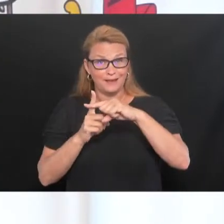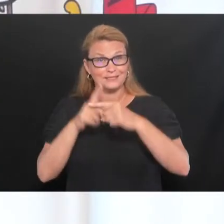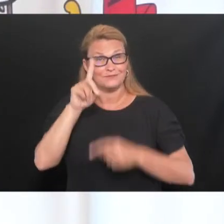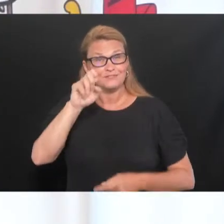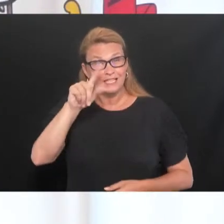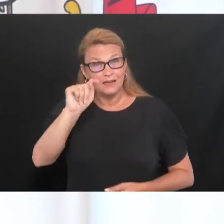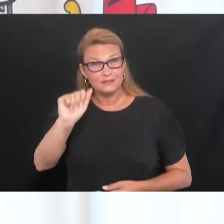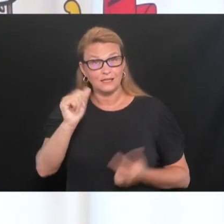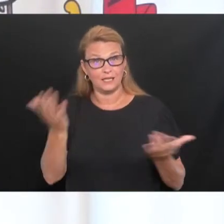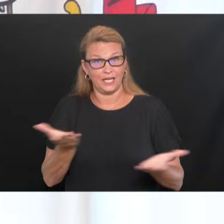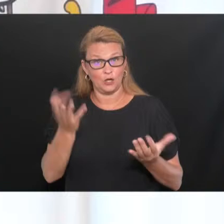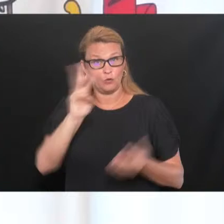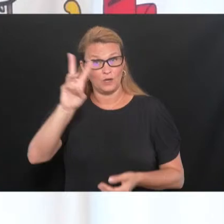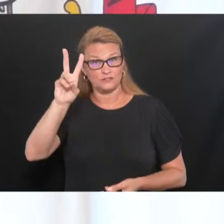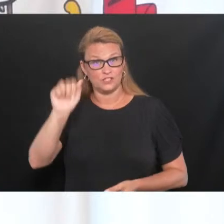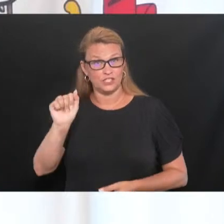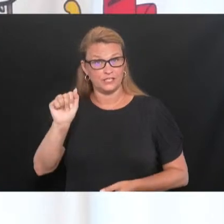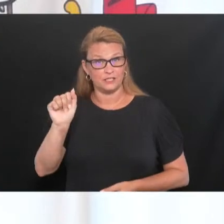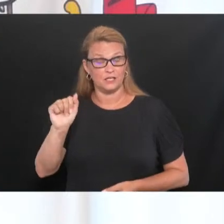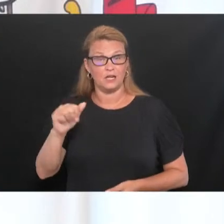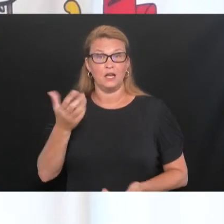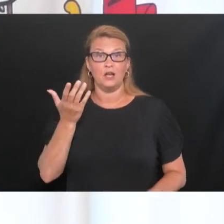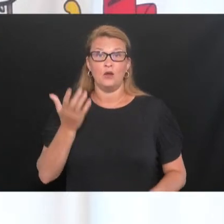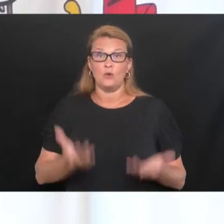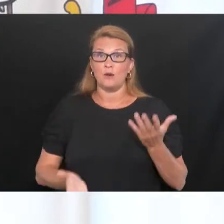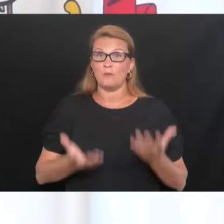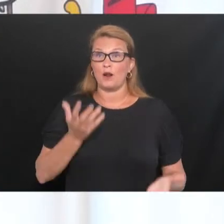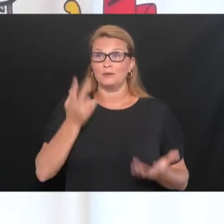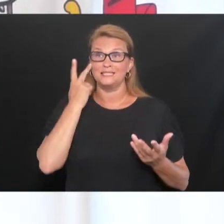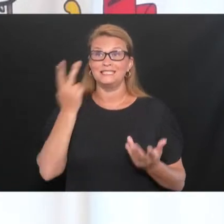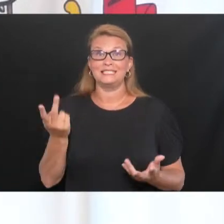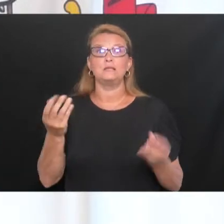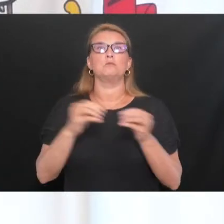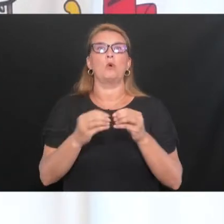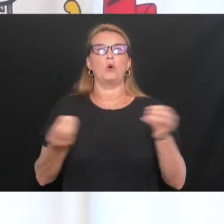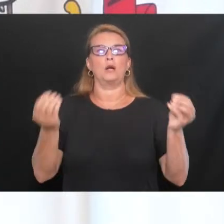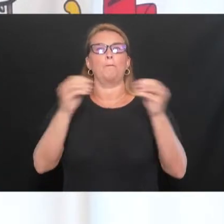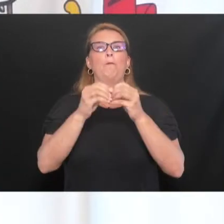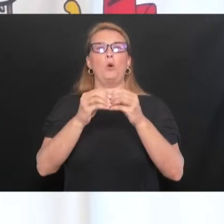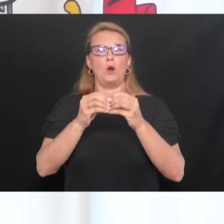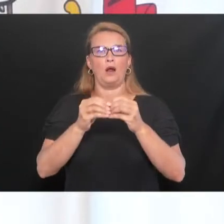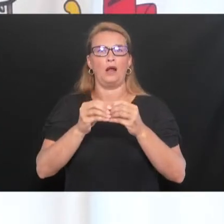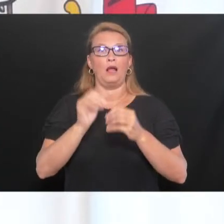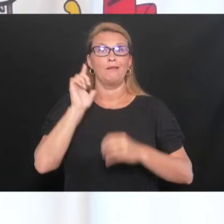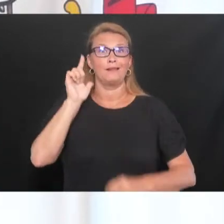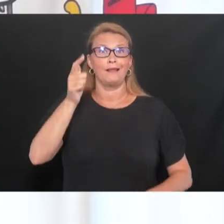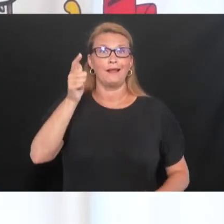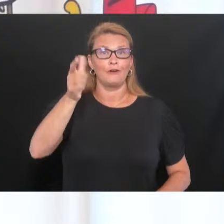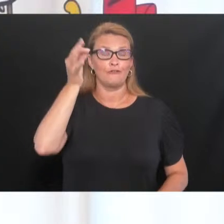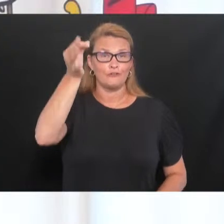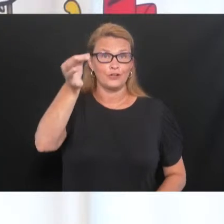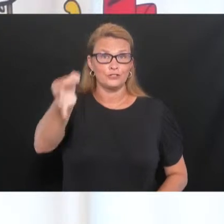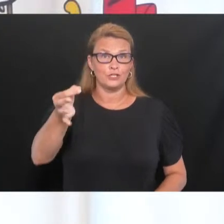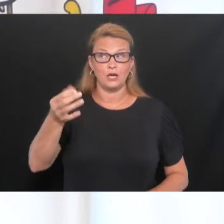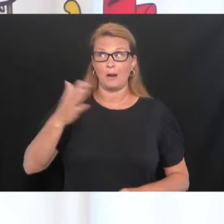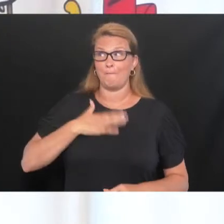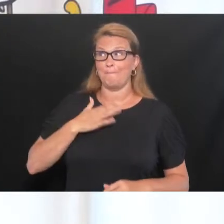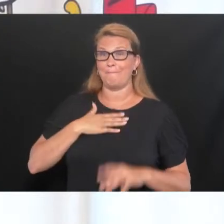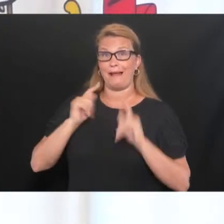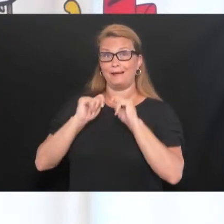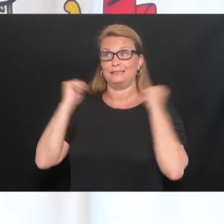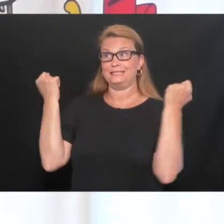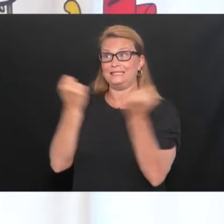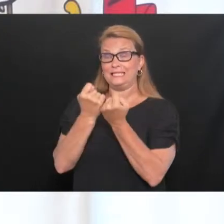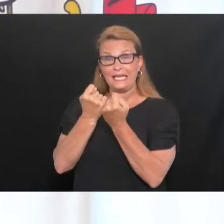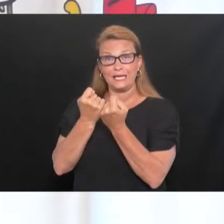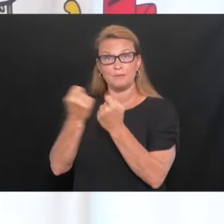will become more and more greater in the days ahead, and I have been advised by the top medical experts and the